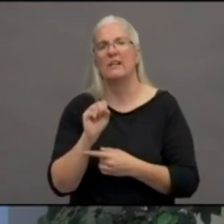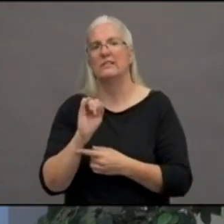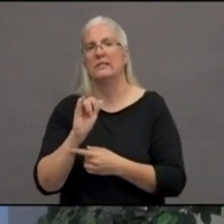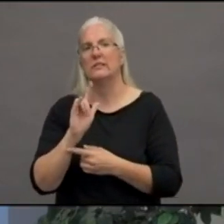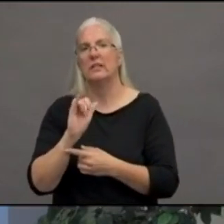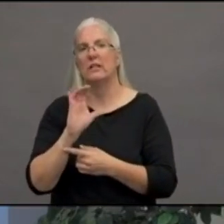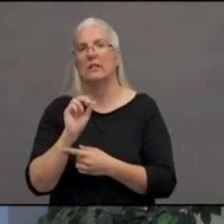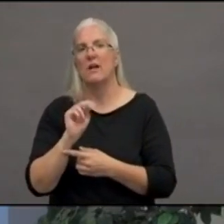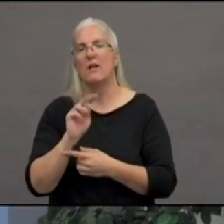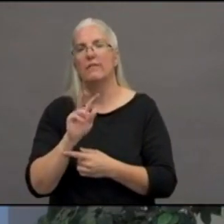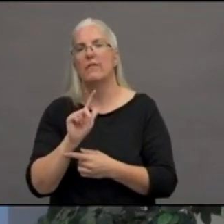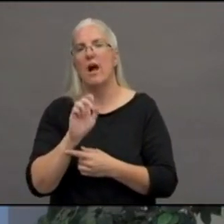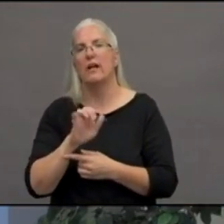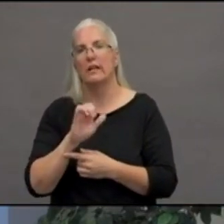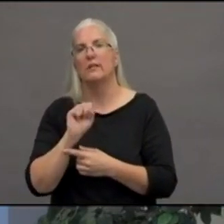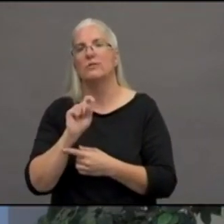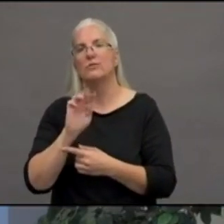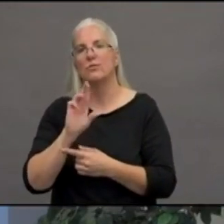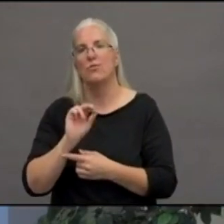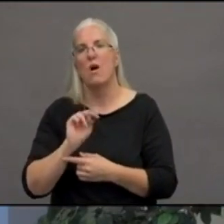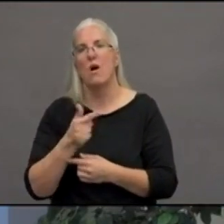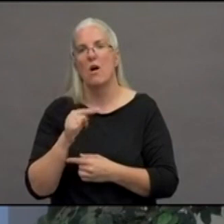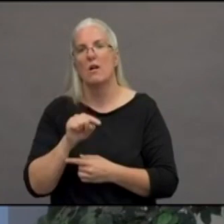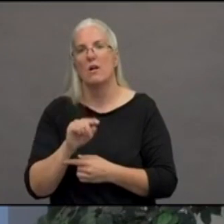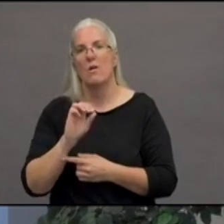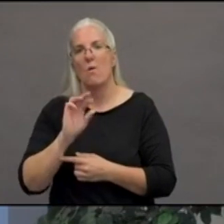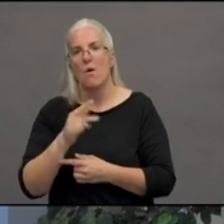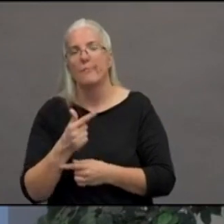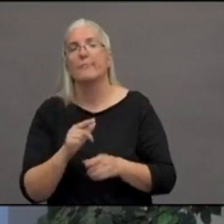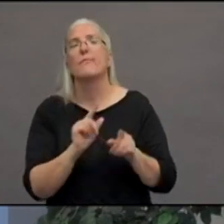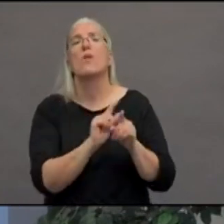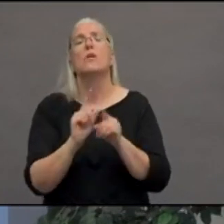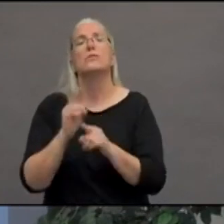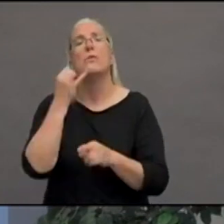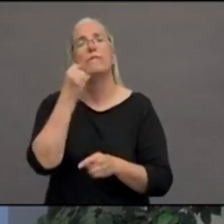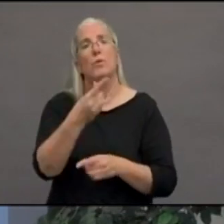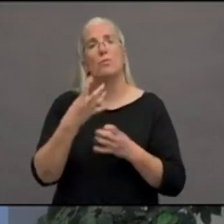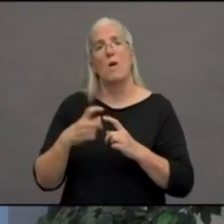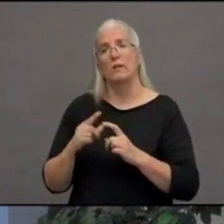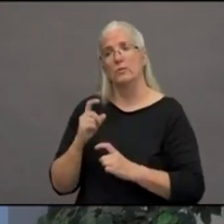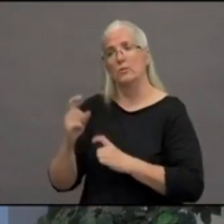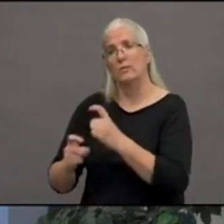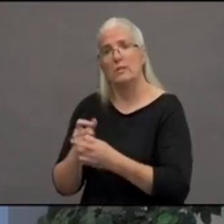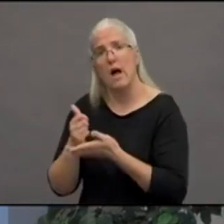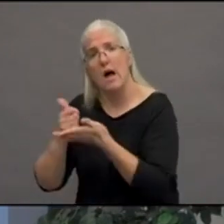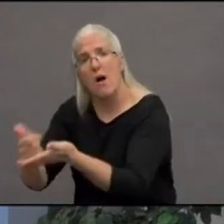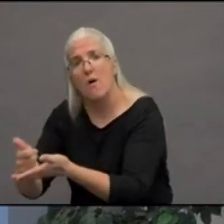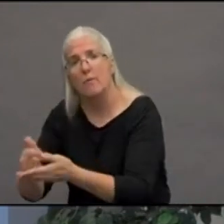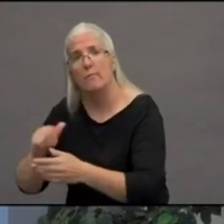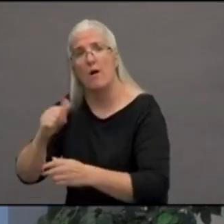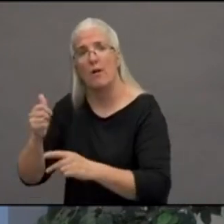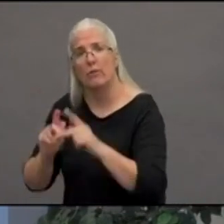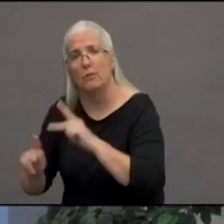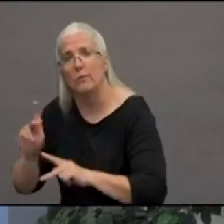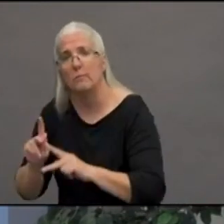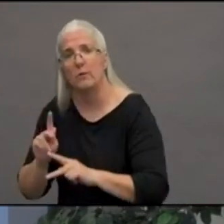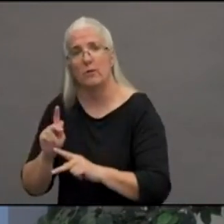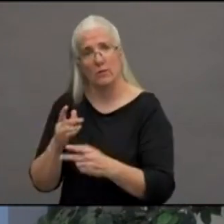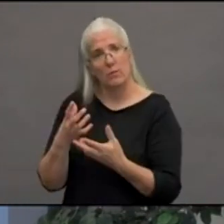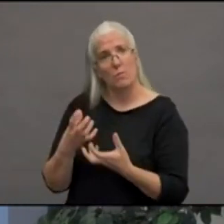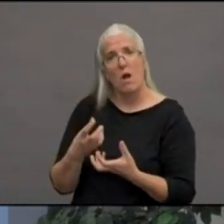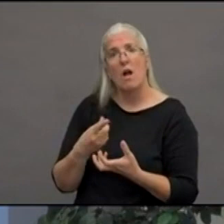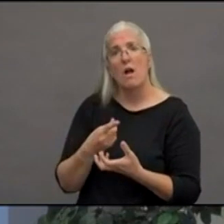Also, if you're in the position to give help, because there are some people that still are in that position that really want to help others not become